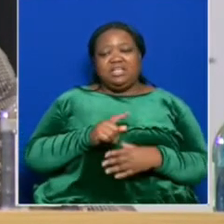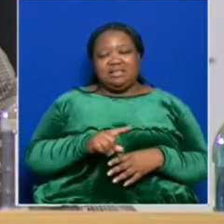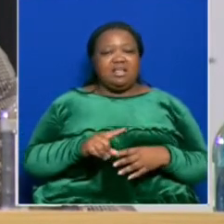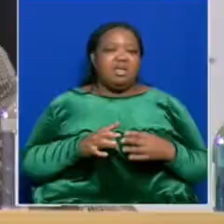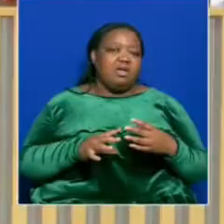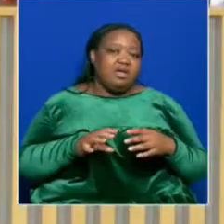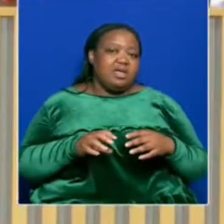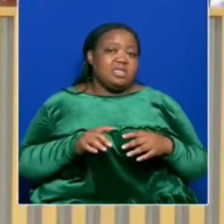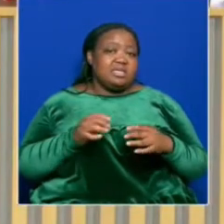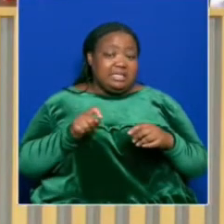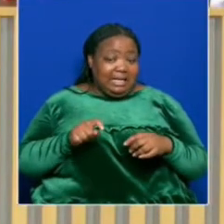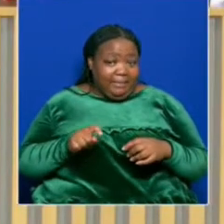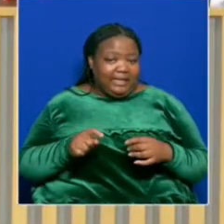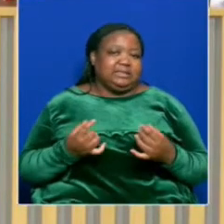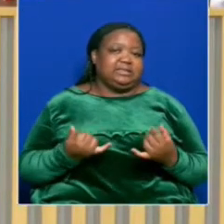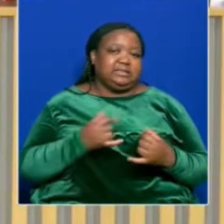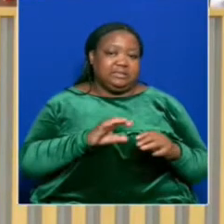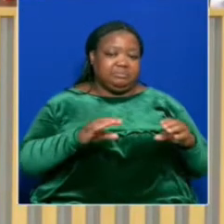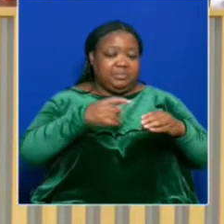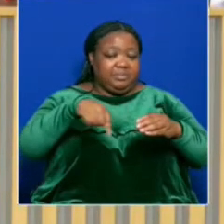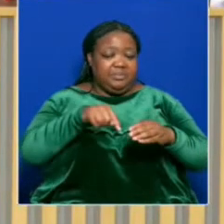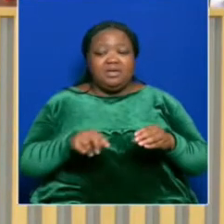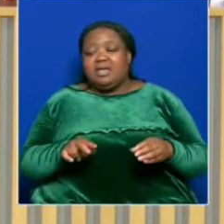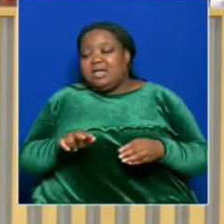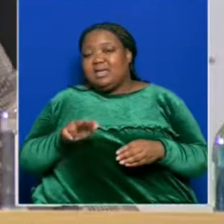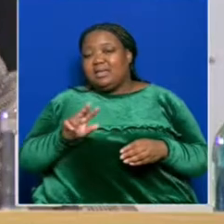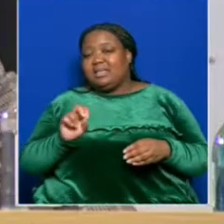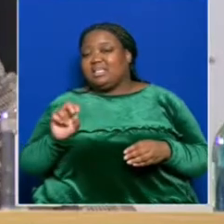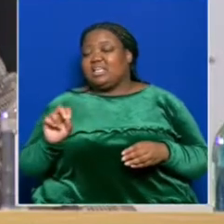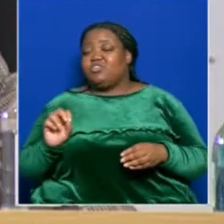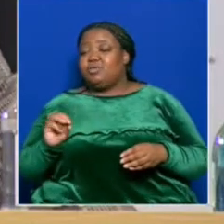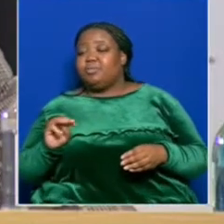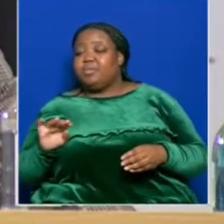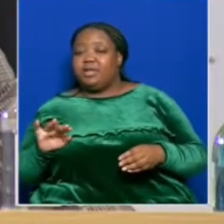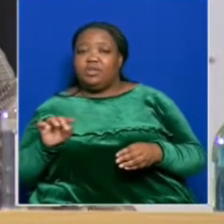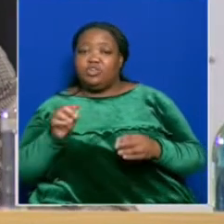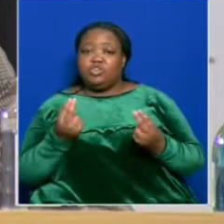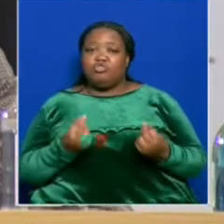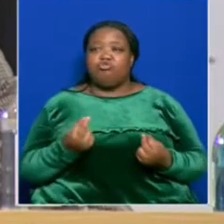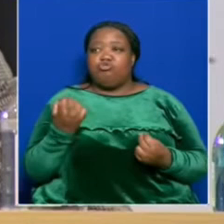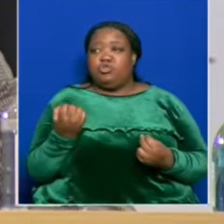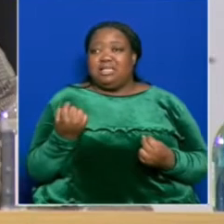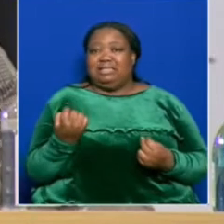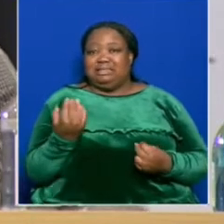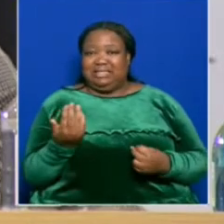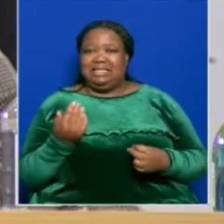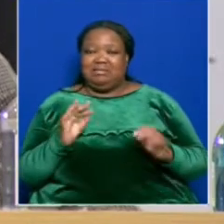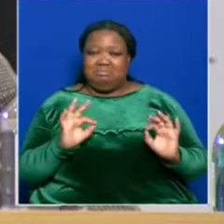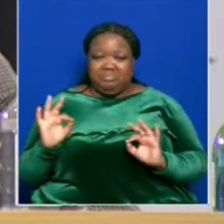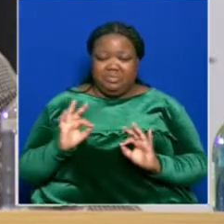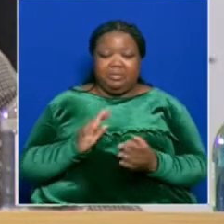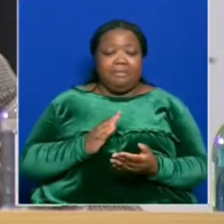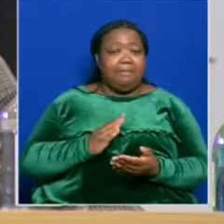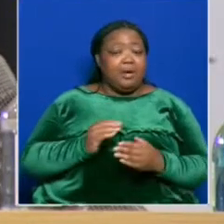necessary exercise. If we were to spend 800 million on a new tender, we need to be certain that all processes have been followed to the T. From the extension,